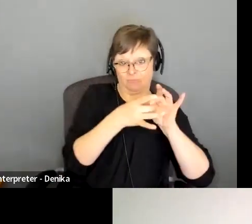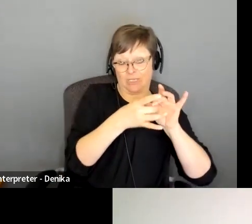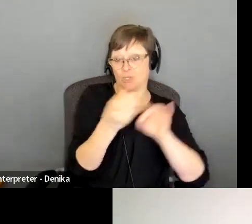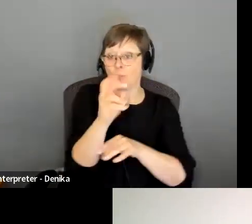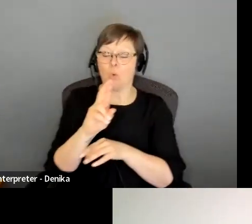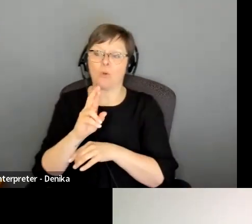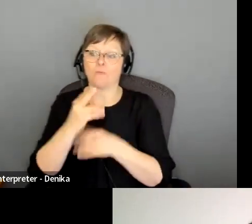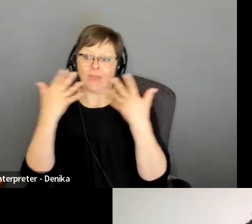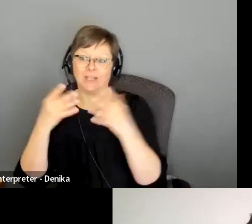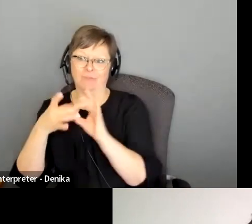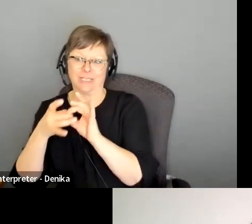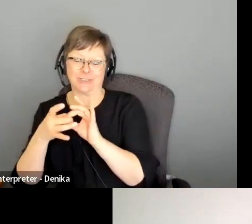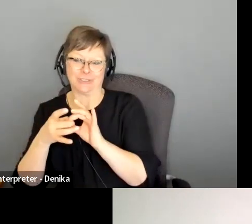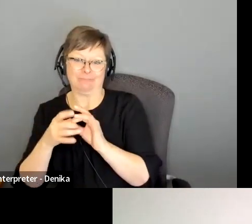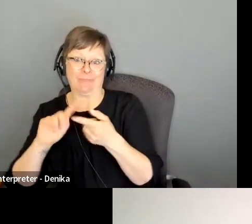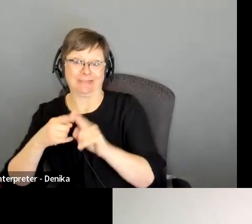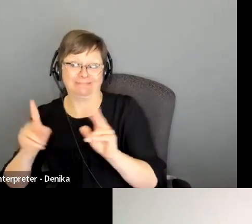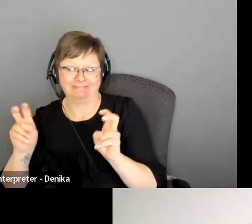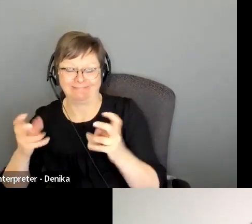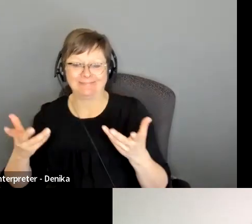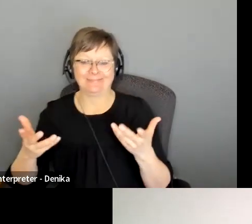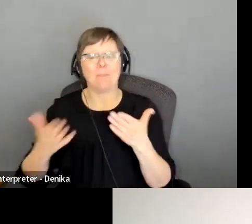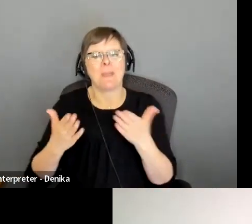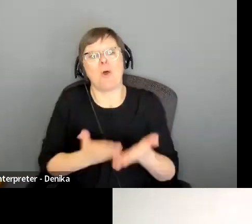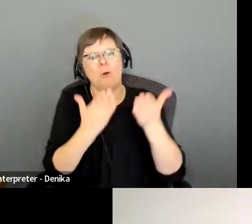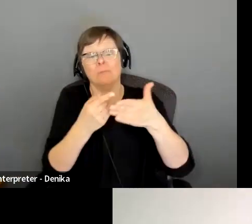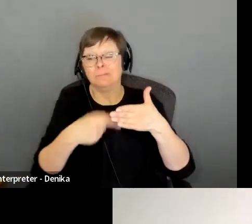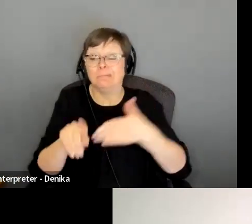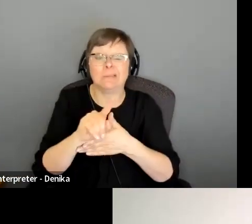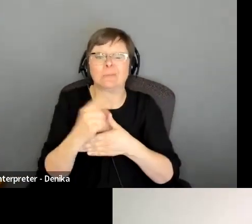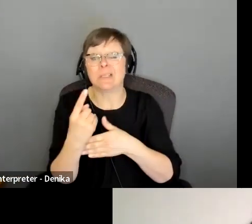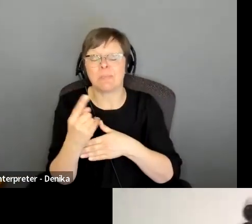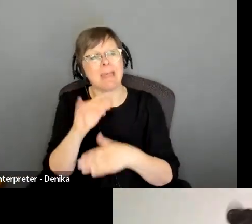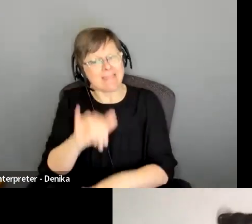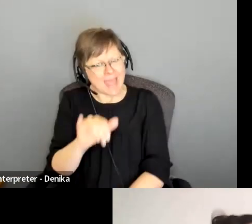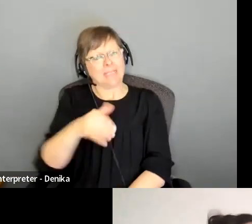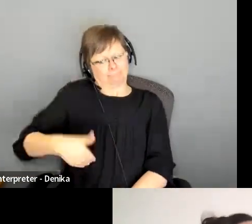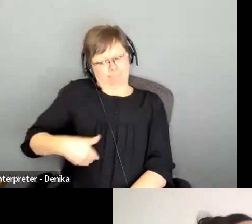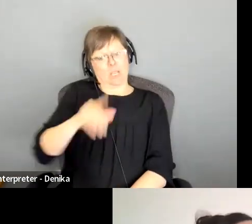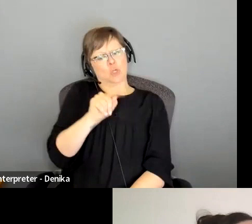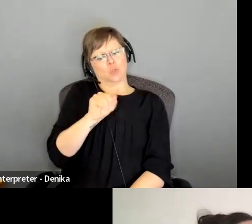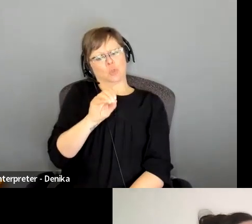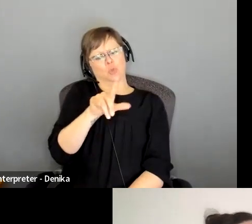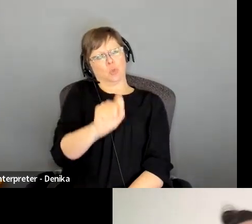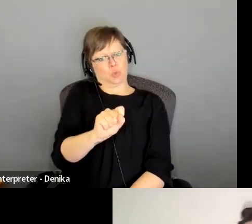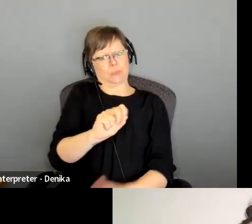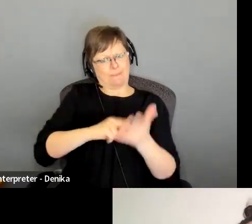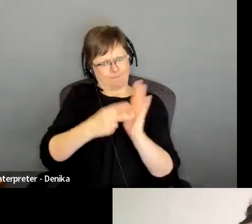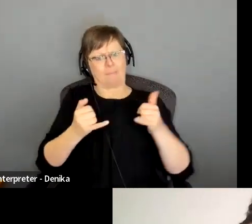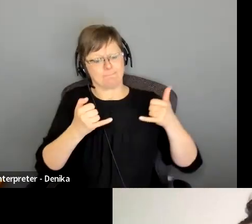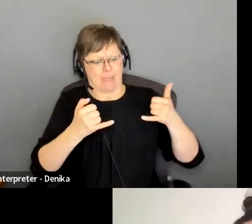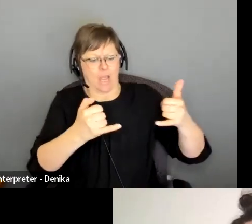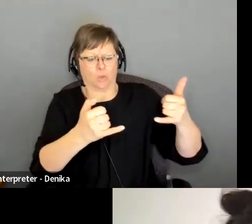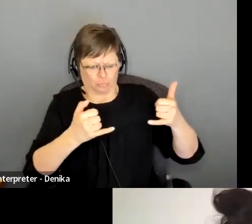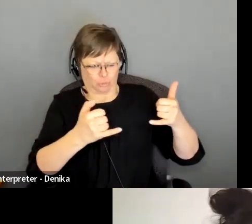decide, or even offering maybe next week, maybe whatever. Those are all ways that we establish boundaries and negotiate